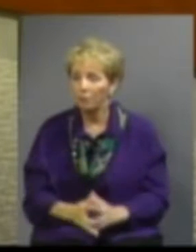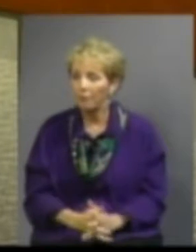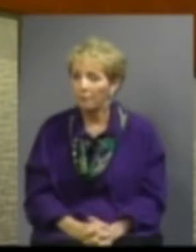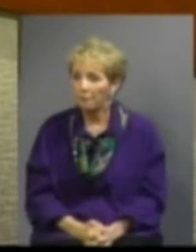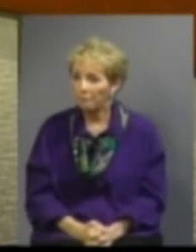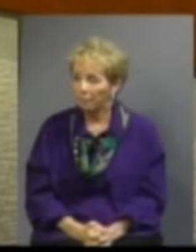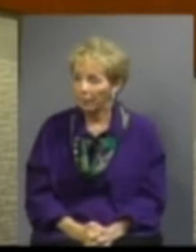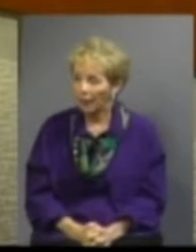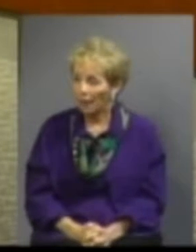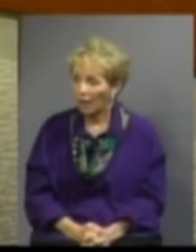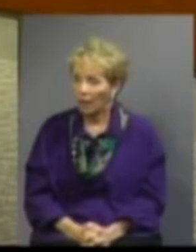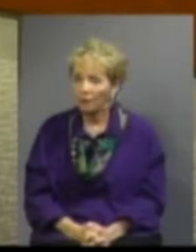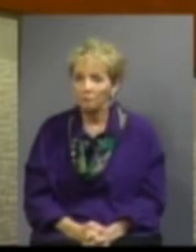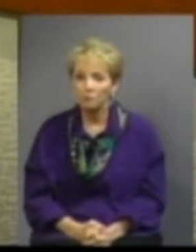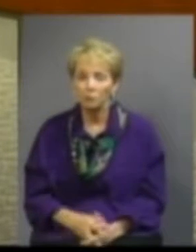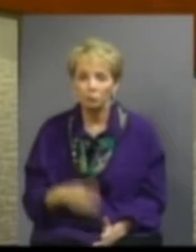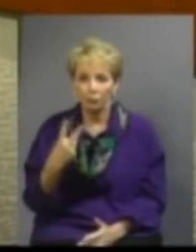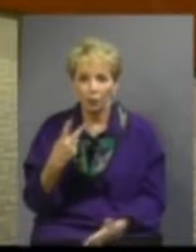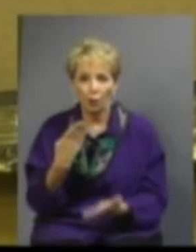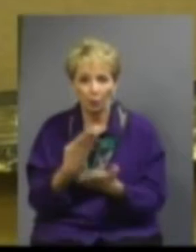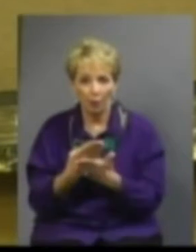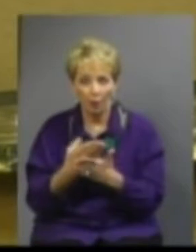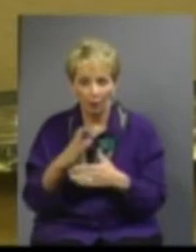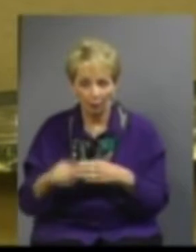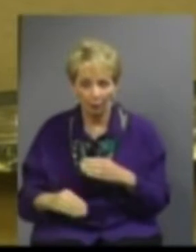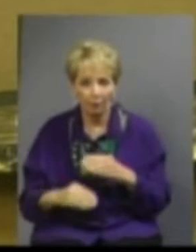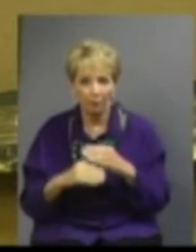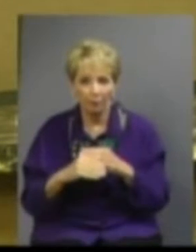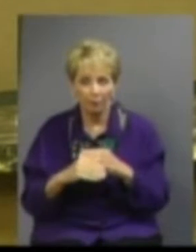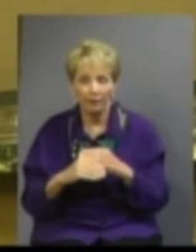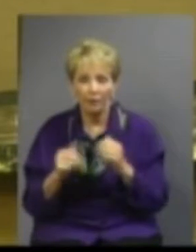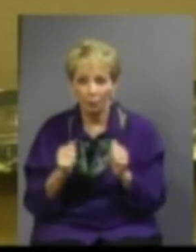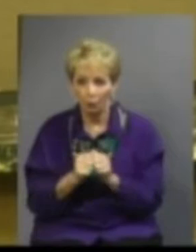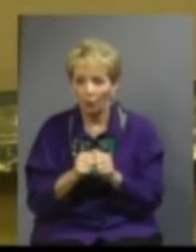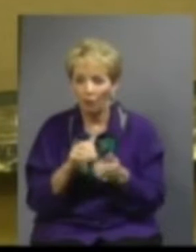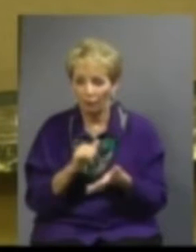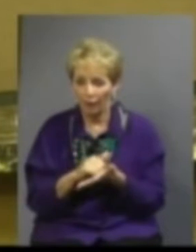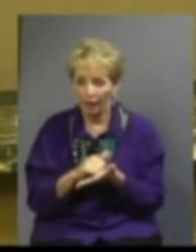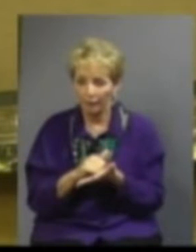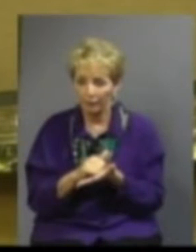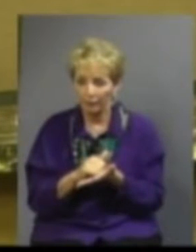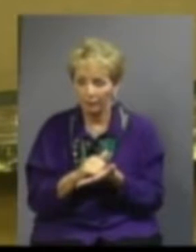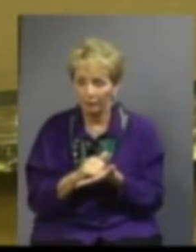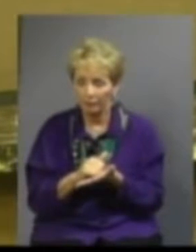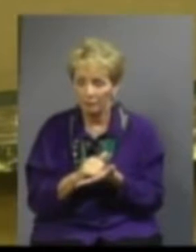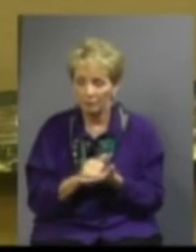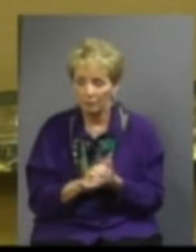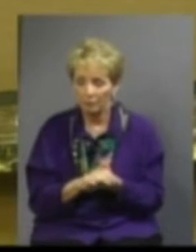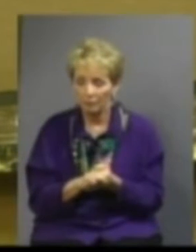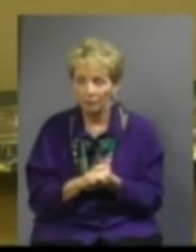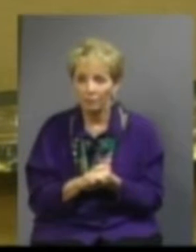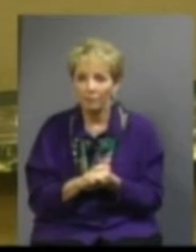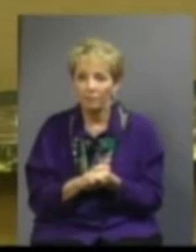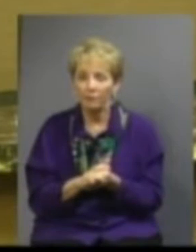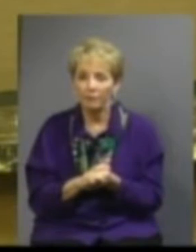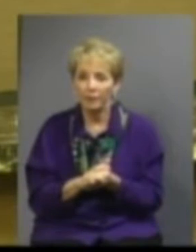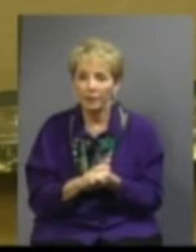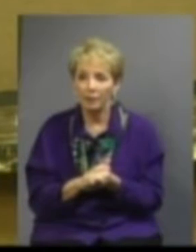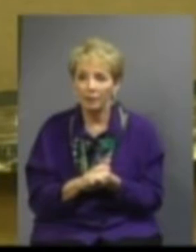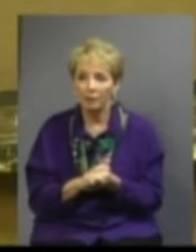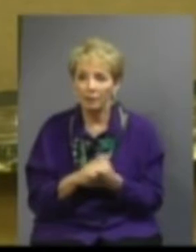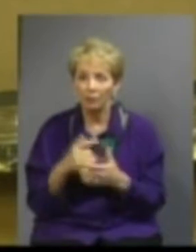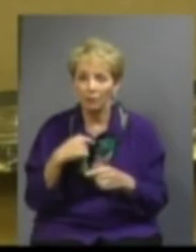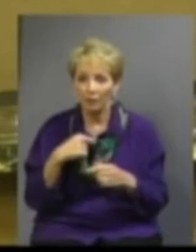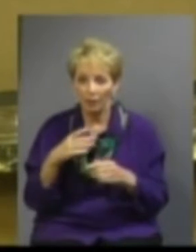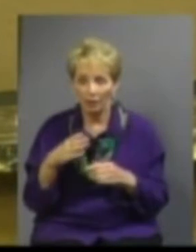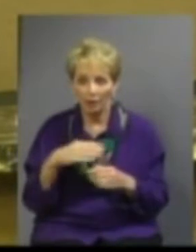one. And then there are 2 budget amendments that go with that. Okay, I move we approve a